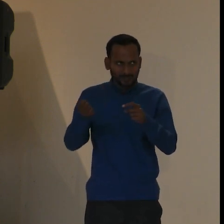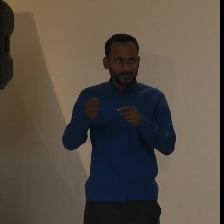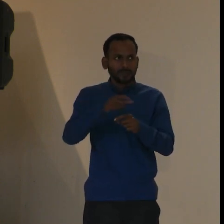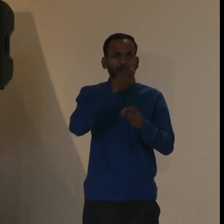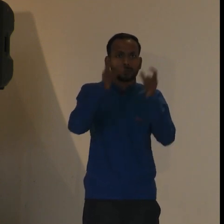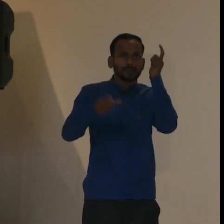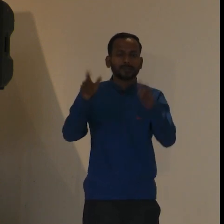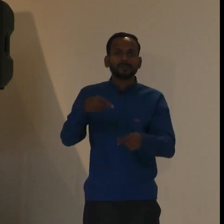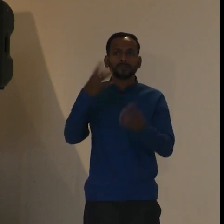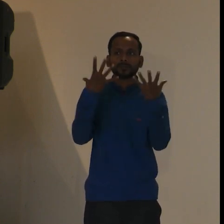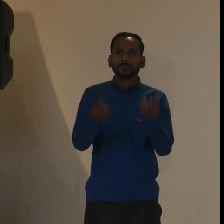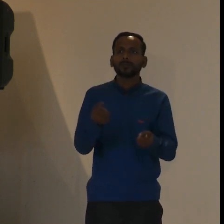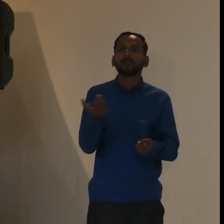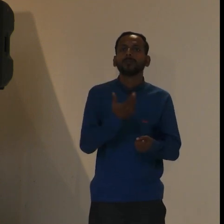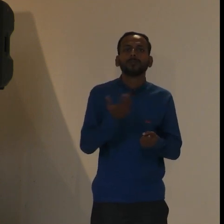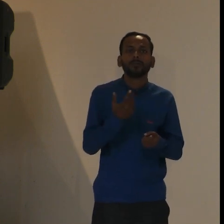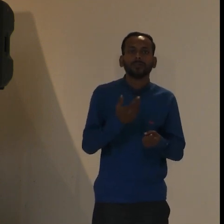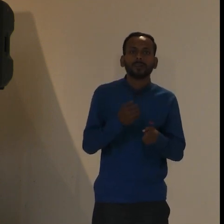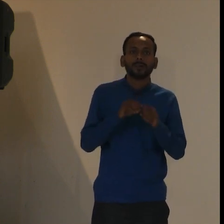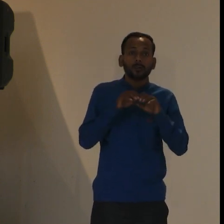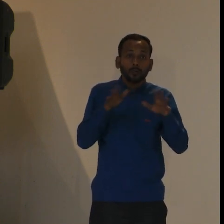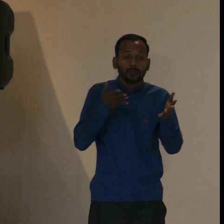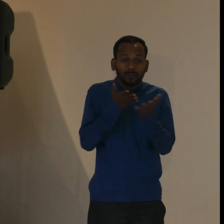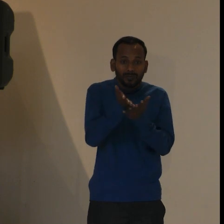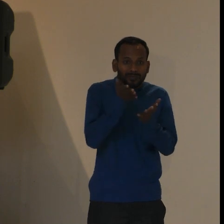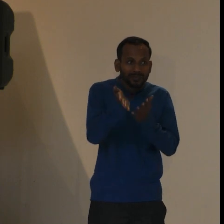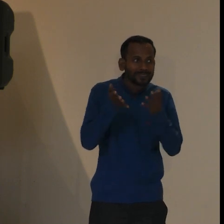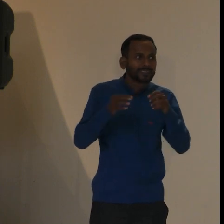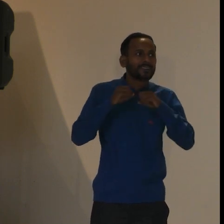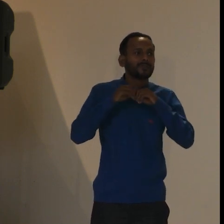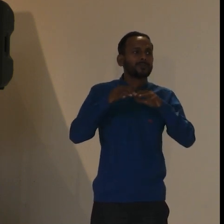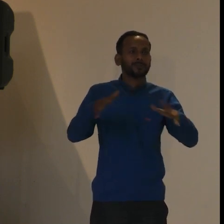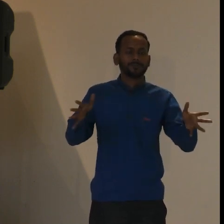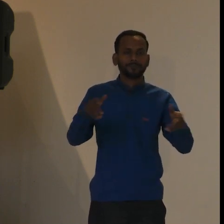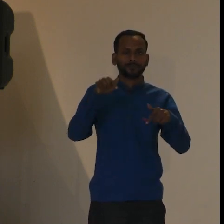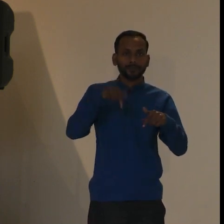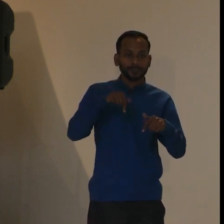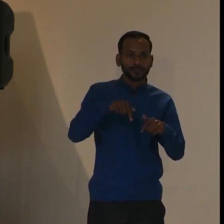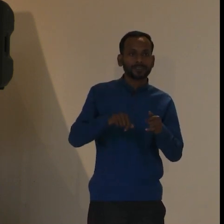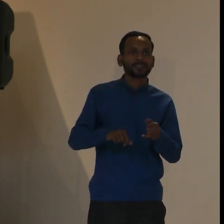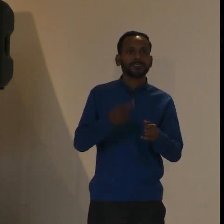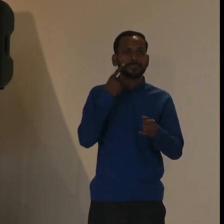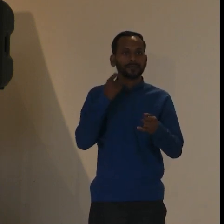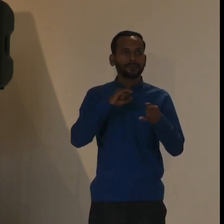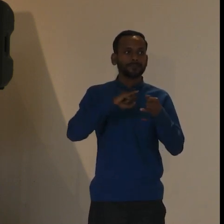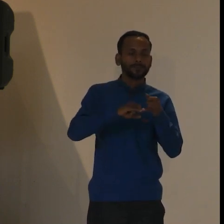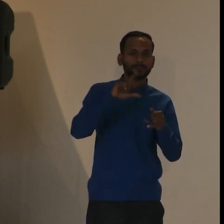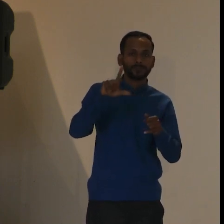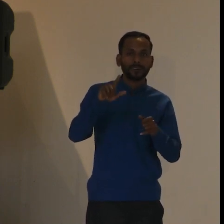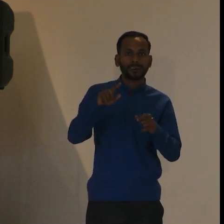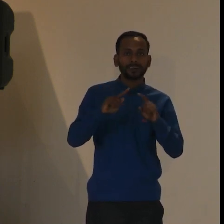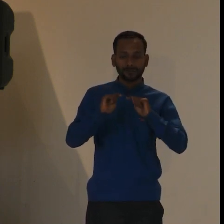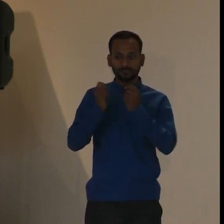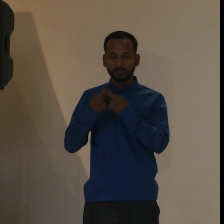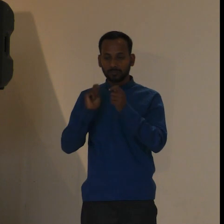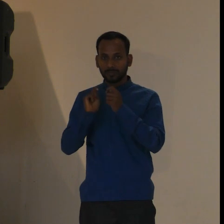wanted to be translated into. So that access and outreach makes it more, and I think with the ISL team here is a wonderful step in that